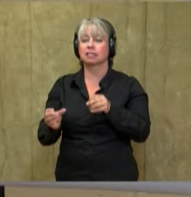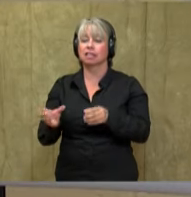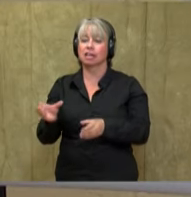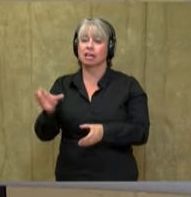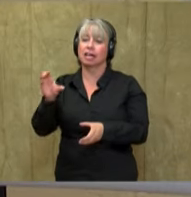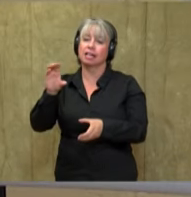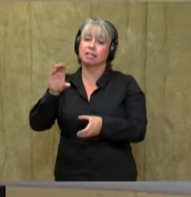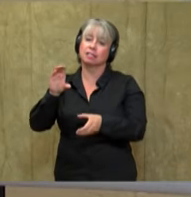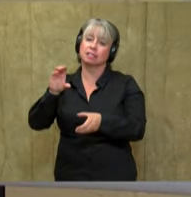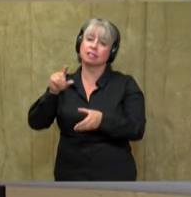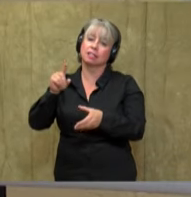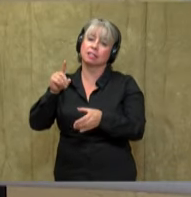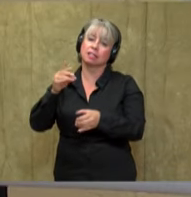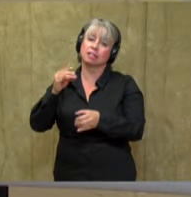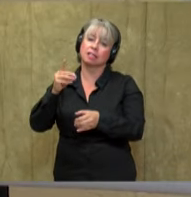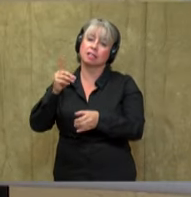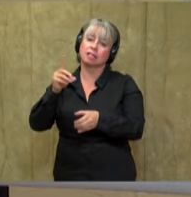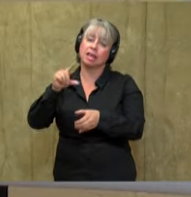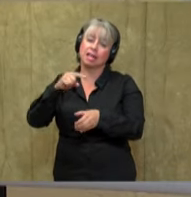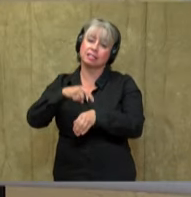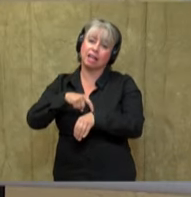cone.